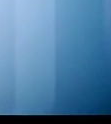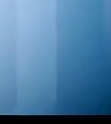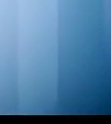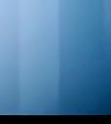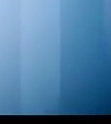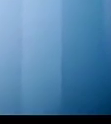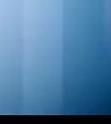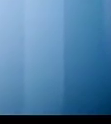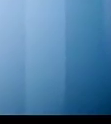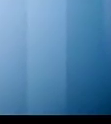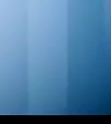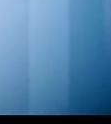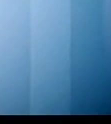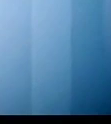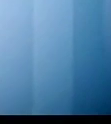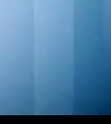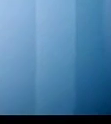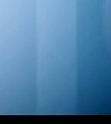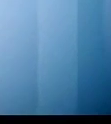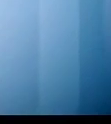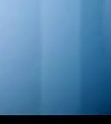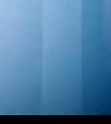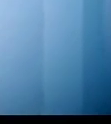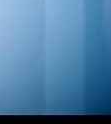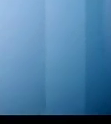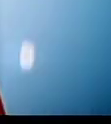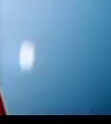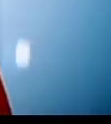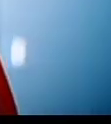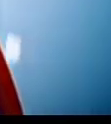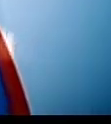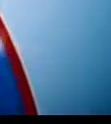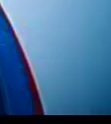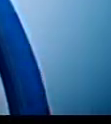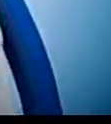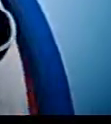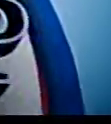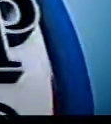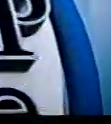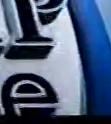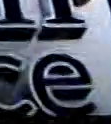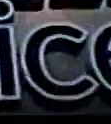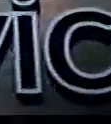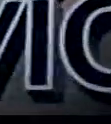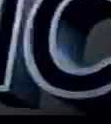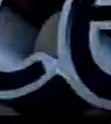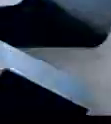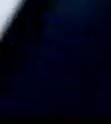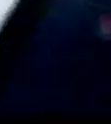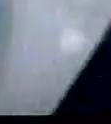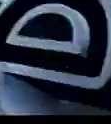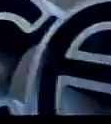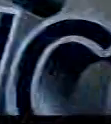Amen. Let's rise up on our feet.